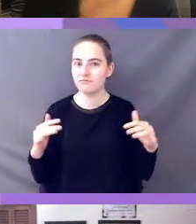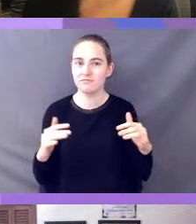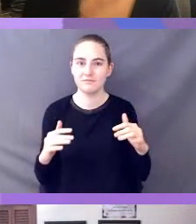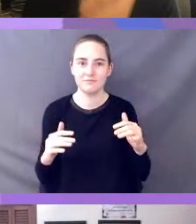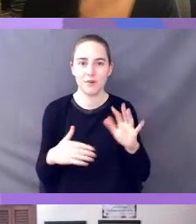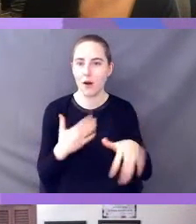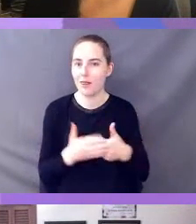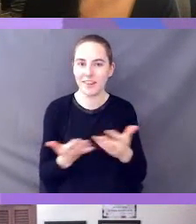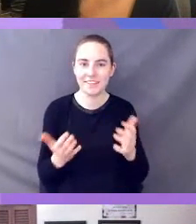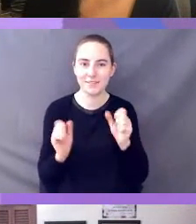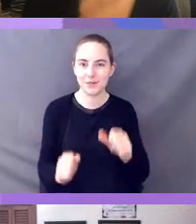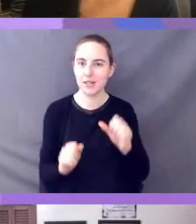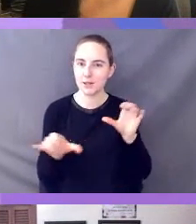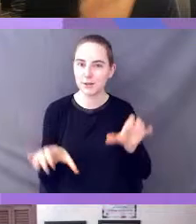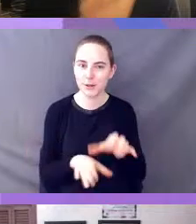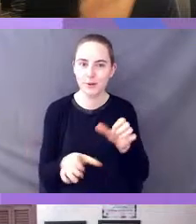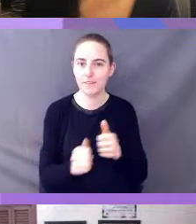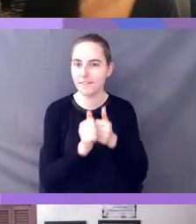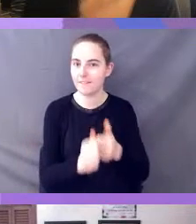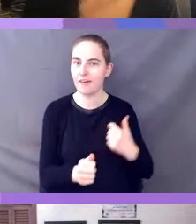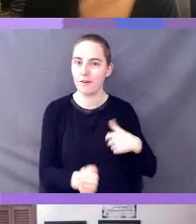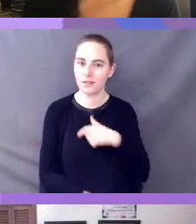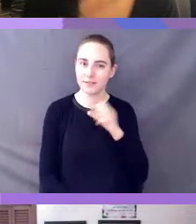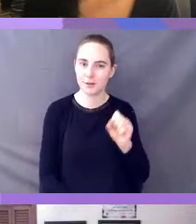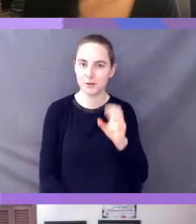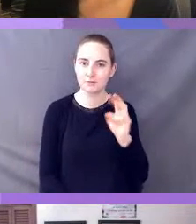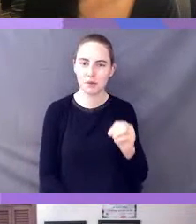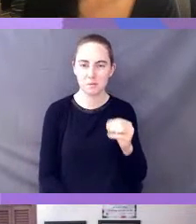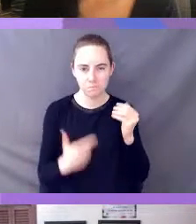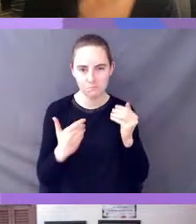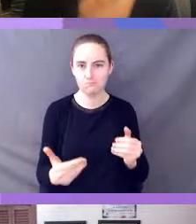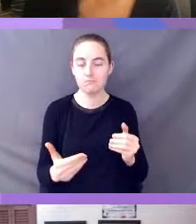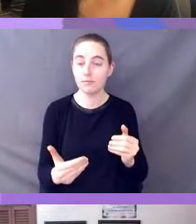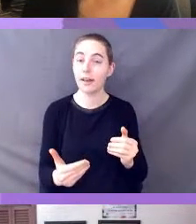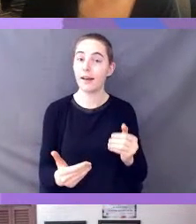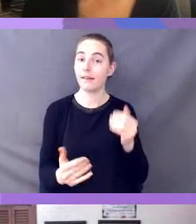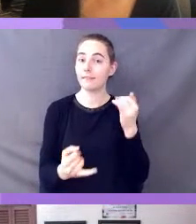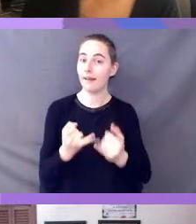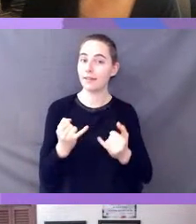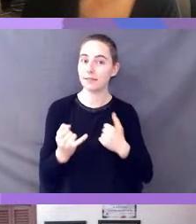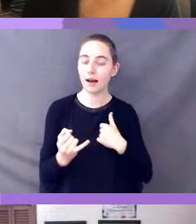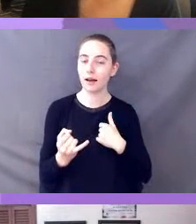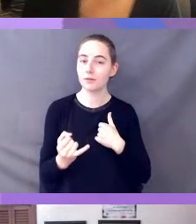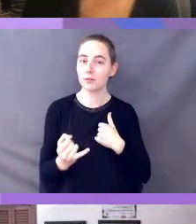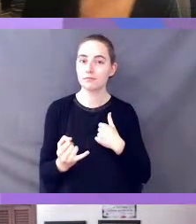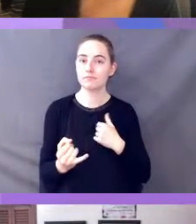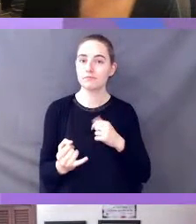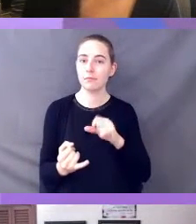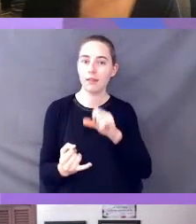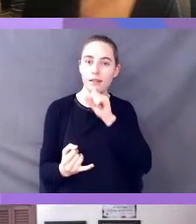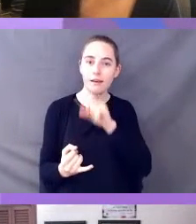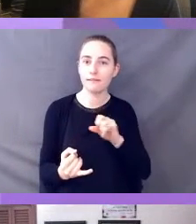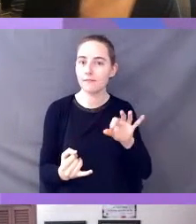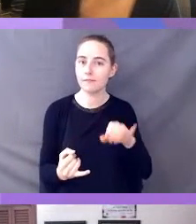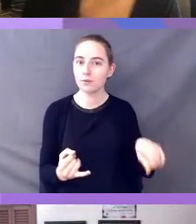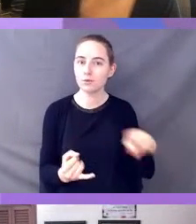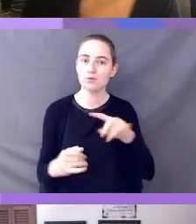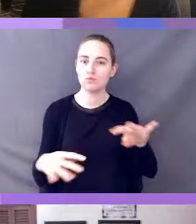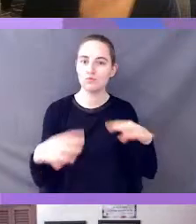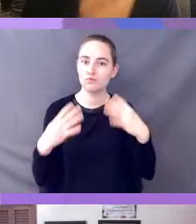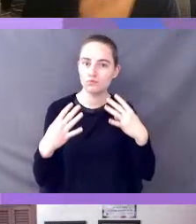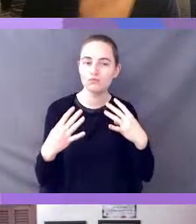worlds. And finally, I would love for you all to consider joining as a member of the center. It is completely